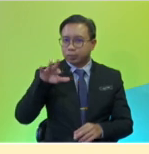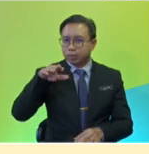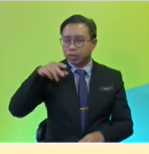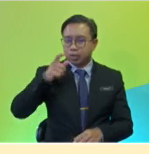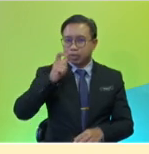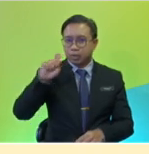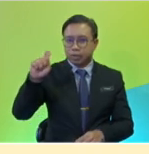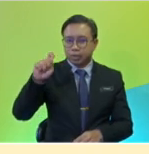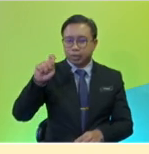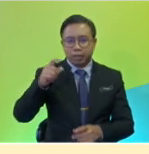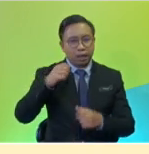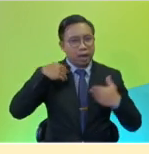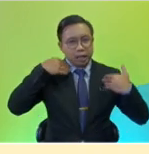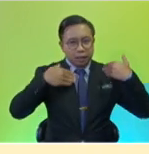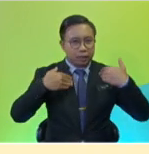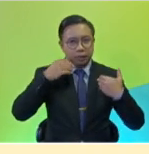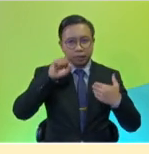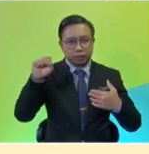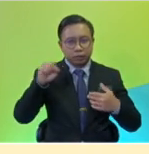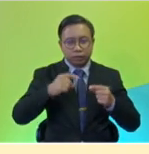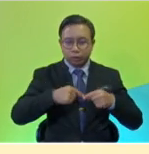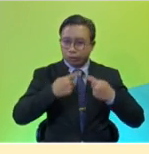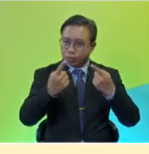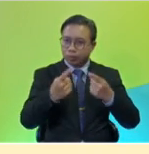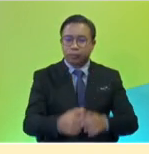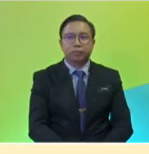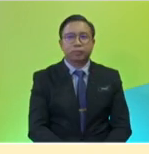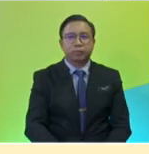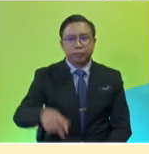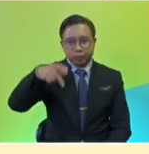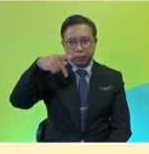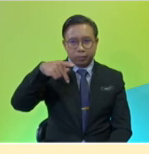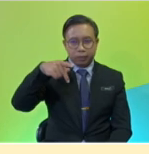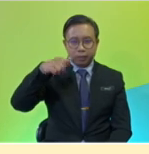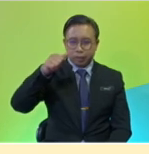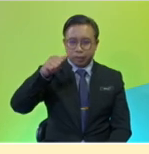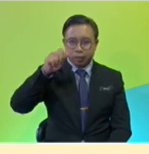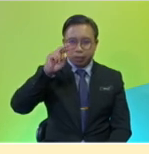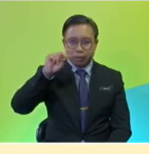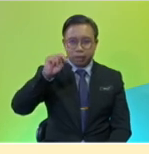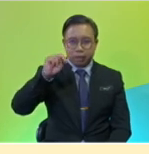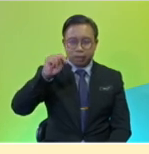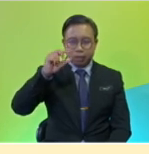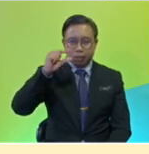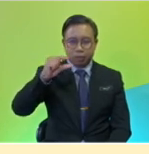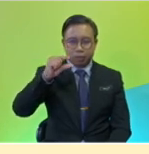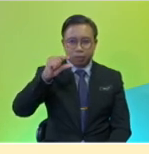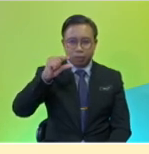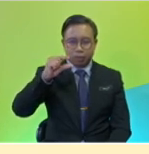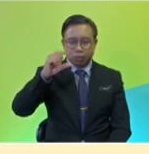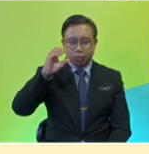the animal. Okay, go, Muaz. B A N